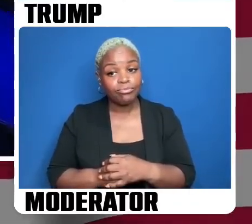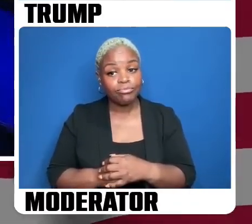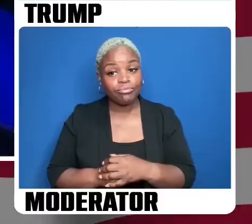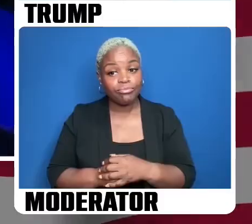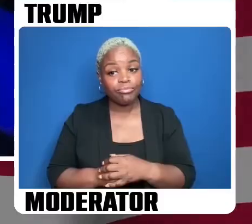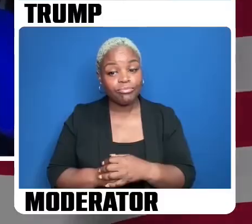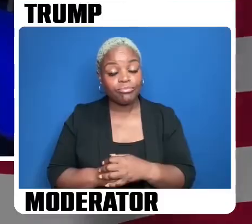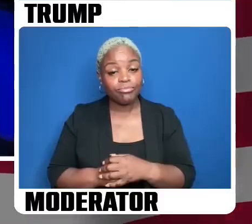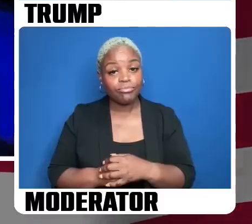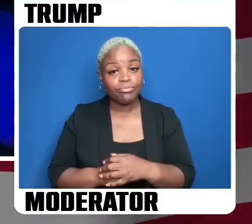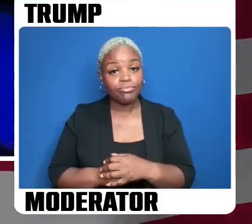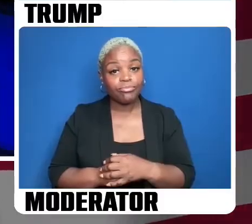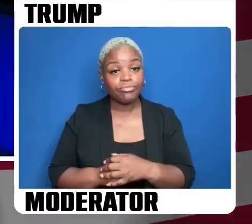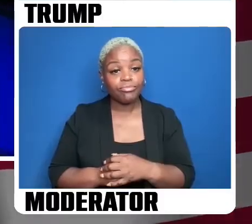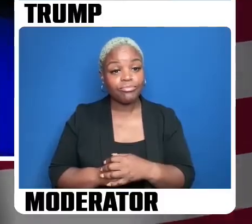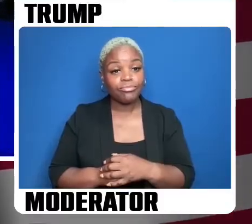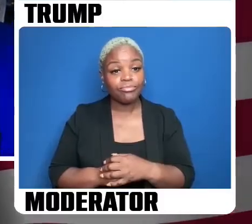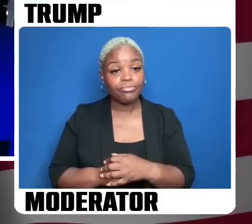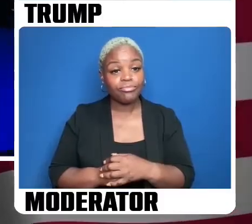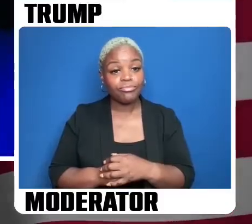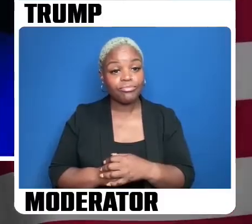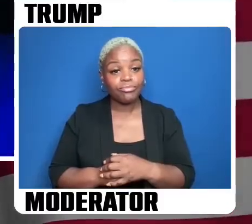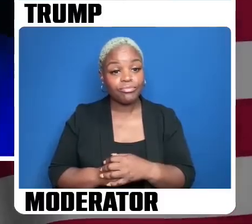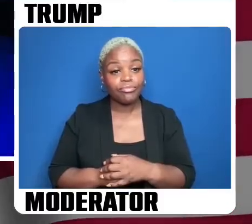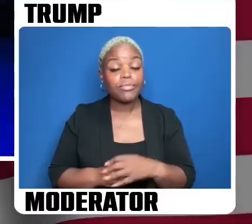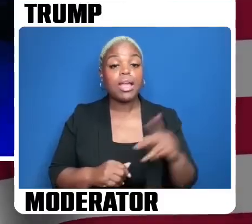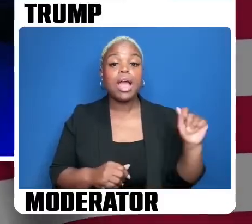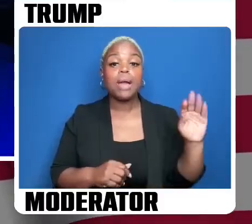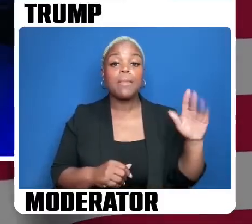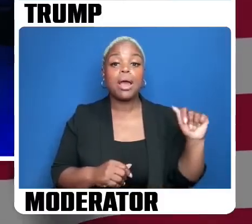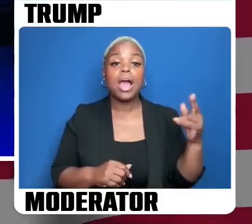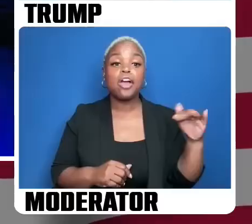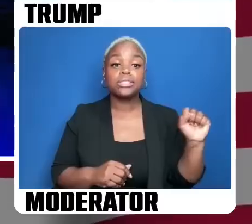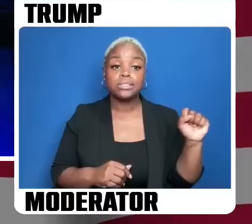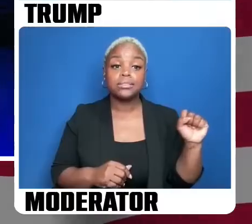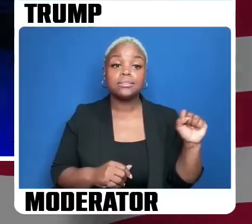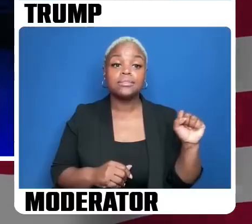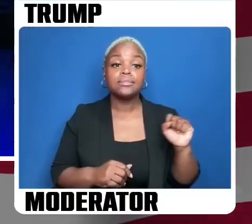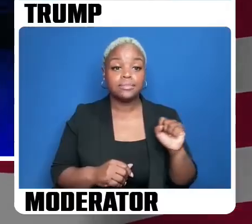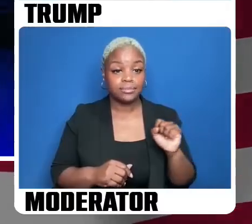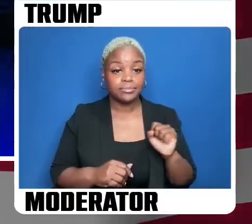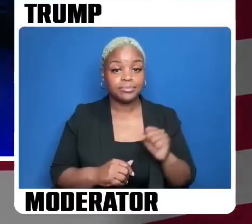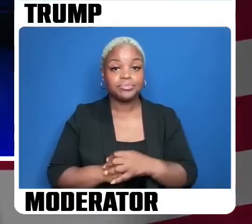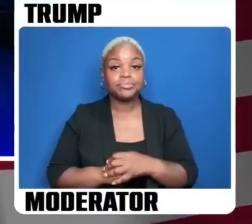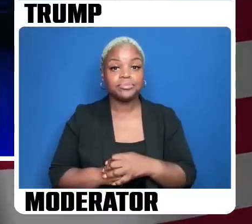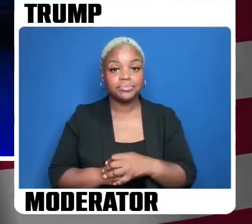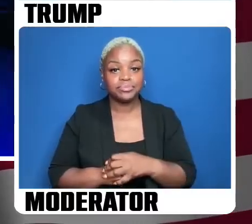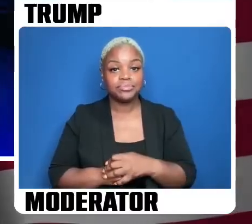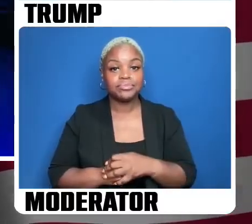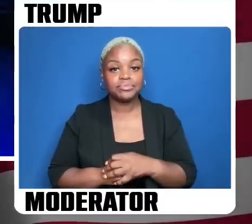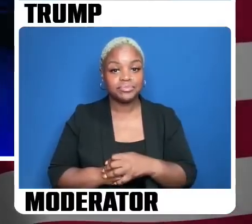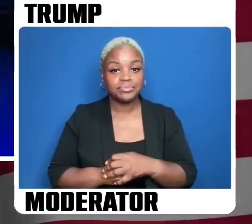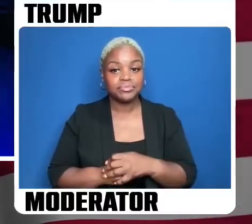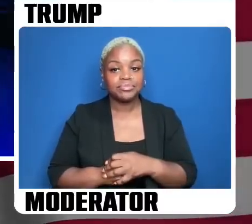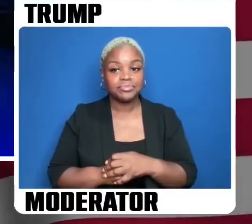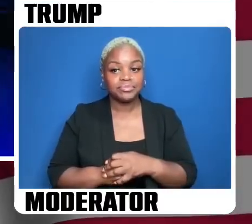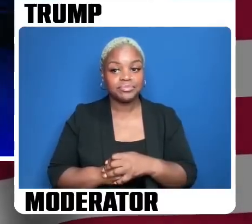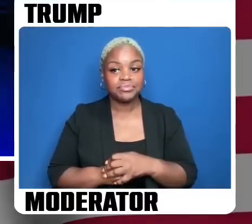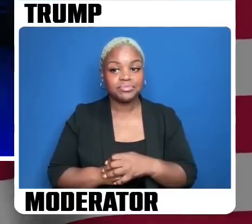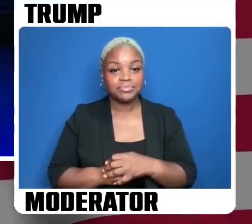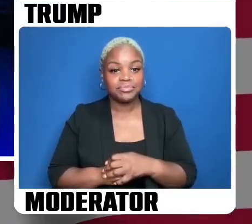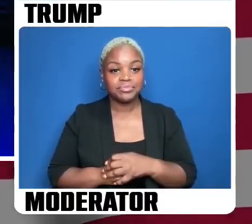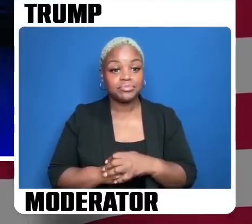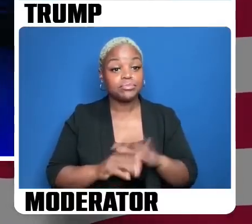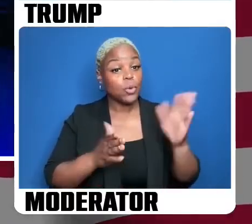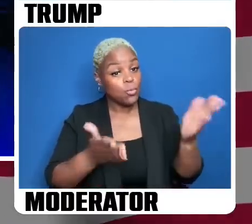Kamala Harris. Let's have a good debate. Nice to see you. Have fun. Thank you. Welcome to you both. It's wonderful to have you. It's an honor to have you both here